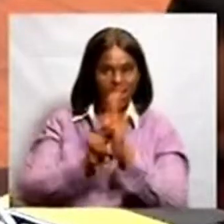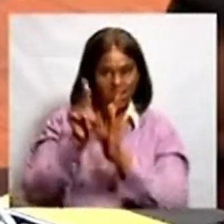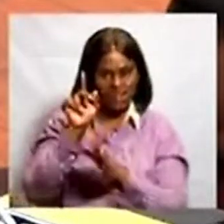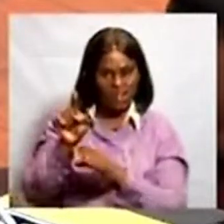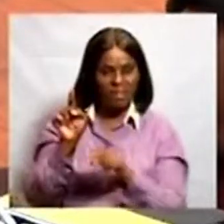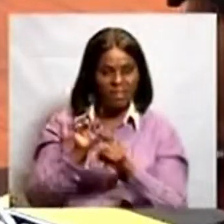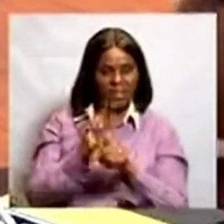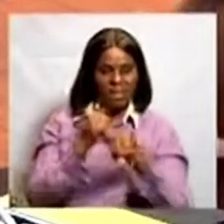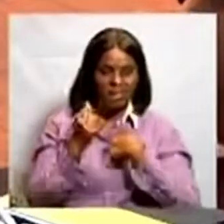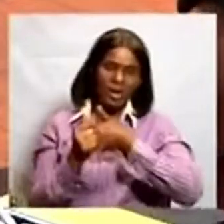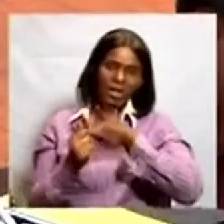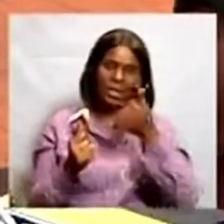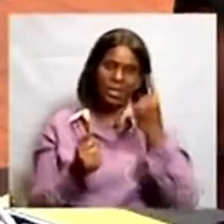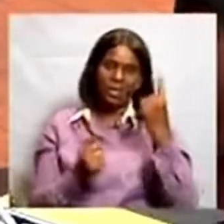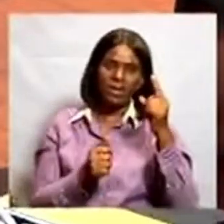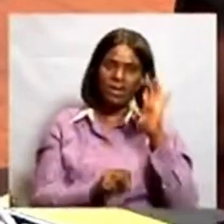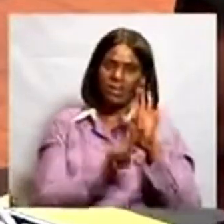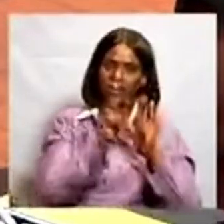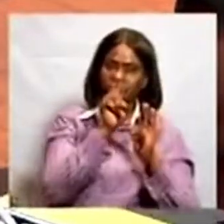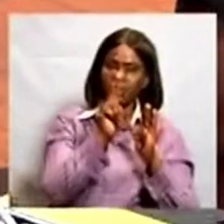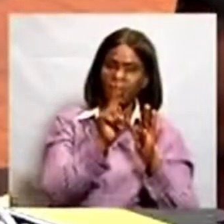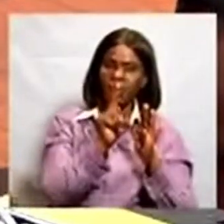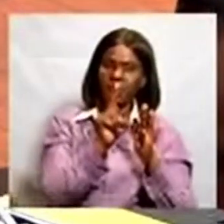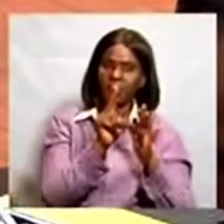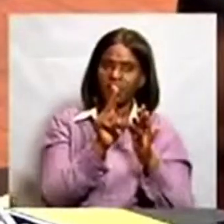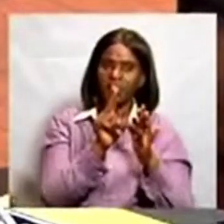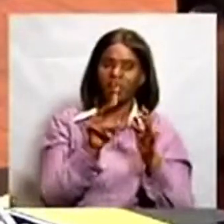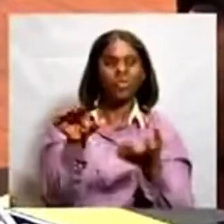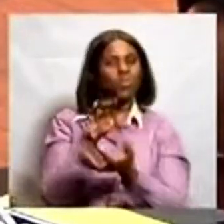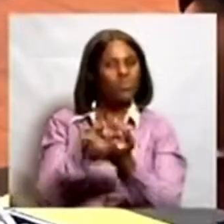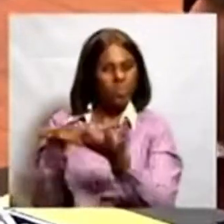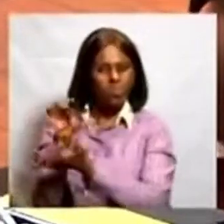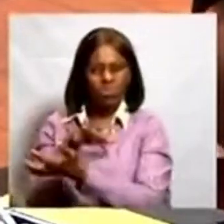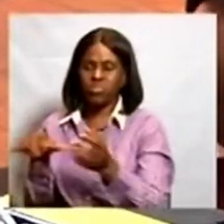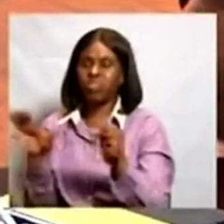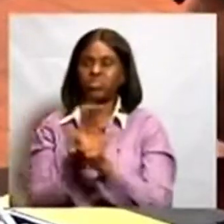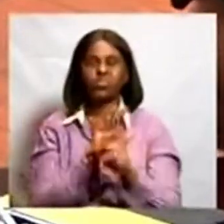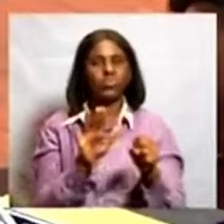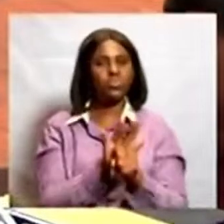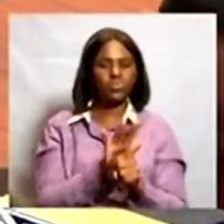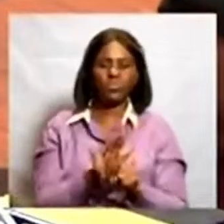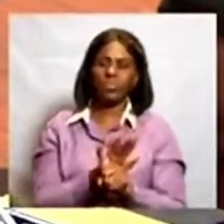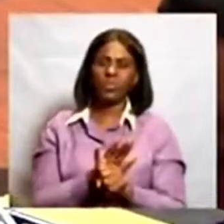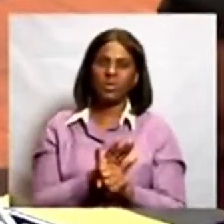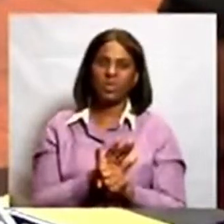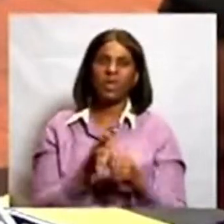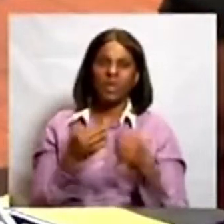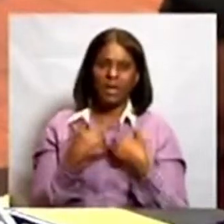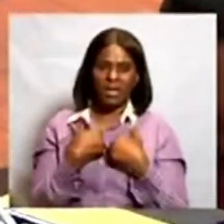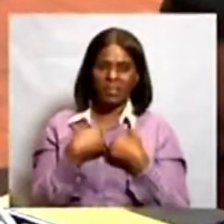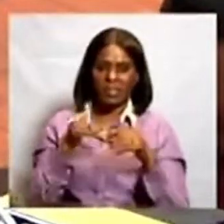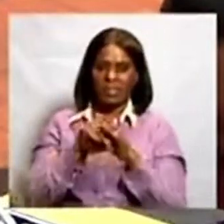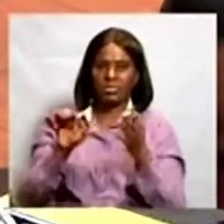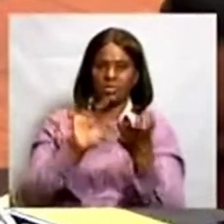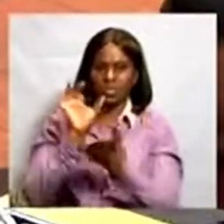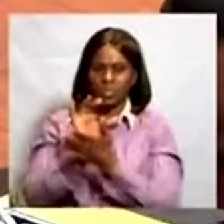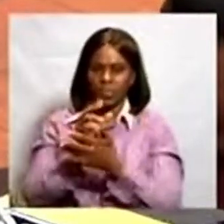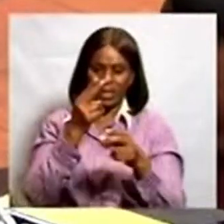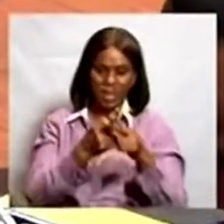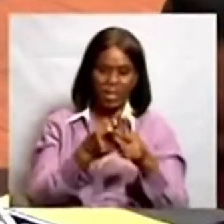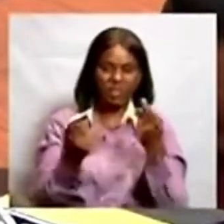We found another one where beliefs were just total confusion. There was one in Chom which kept on changing